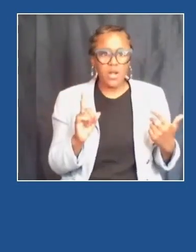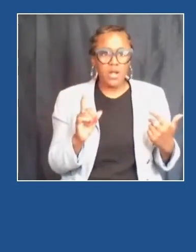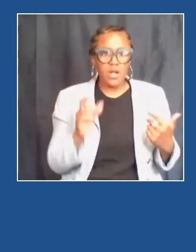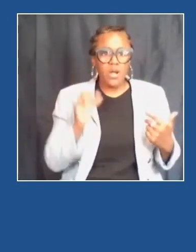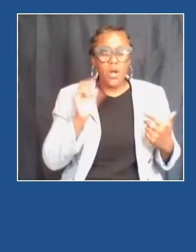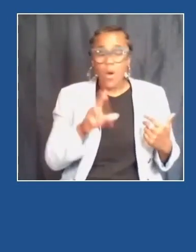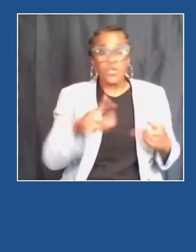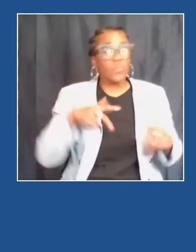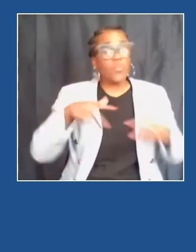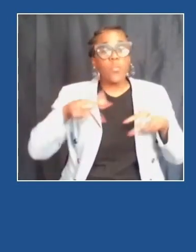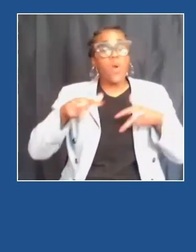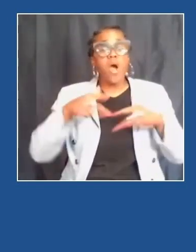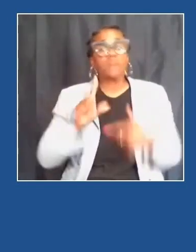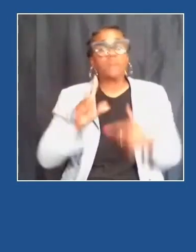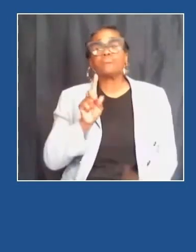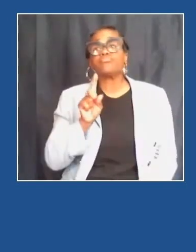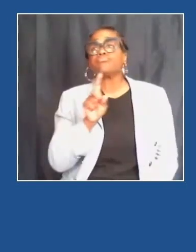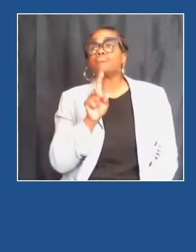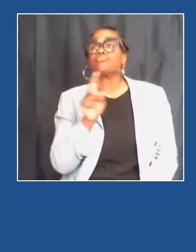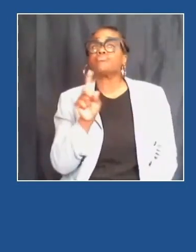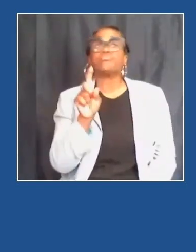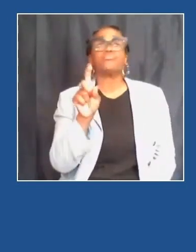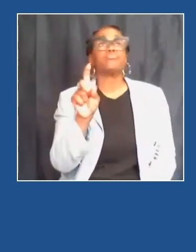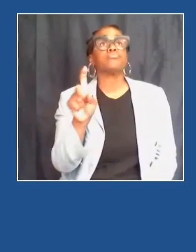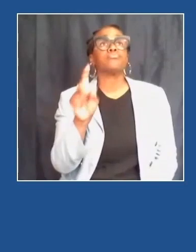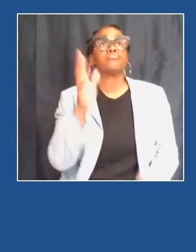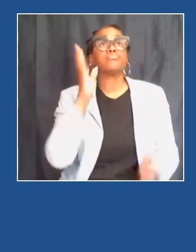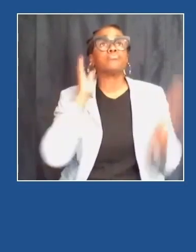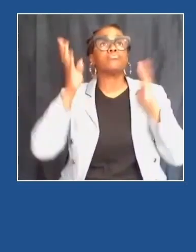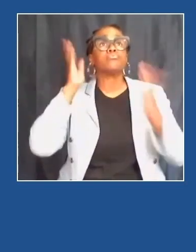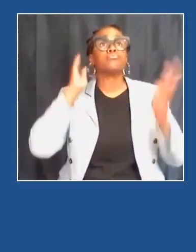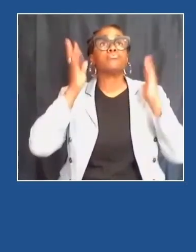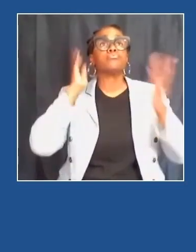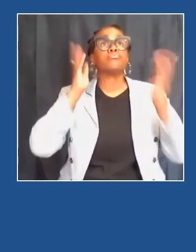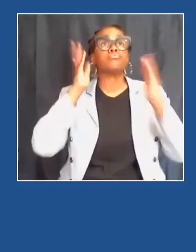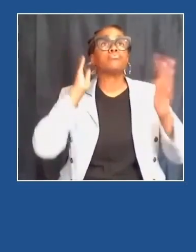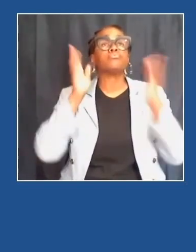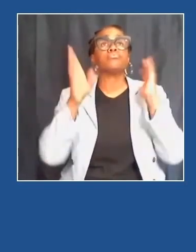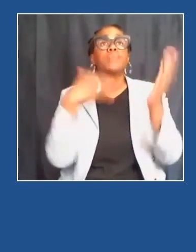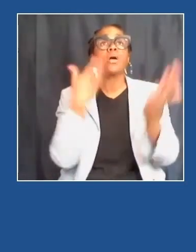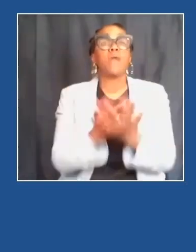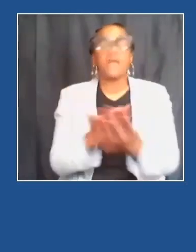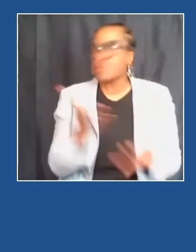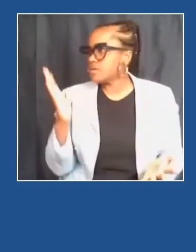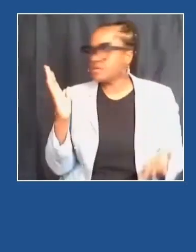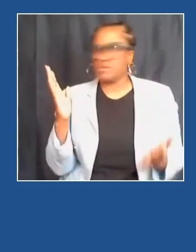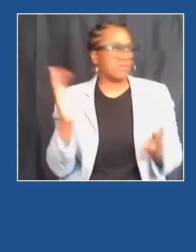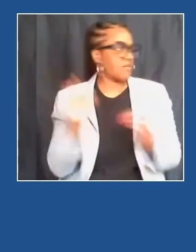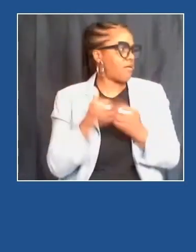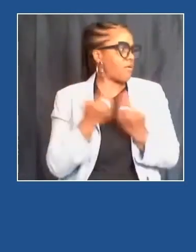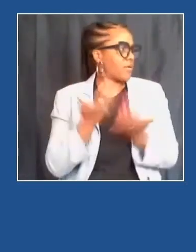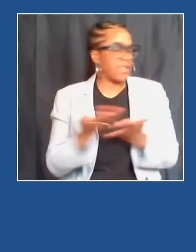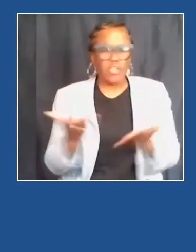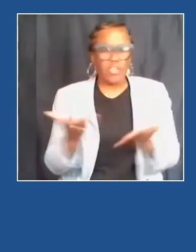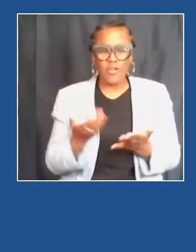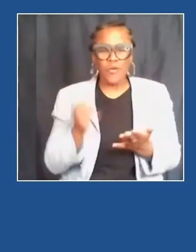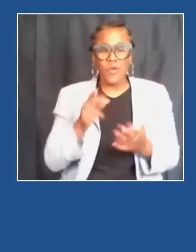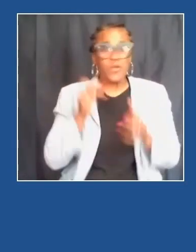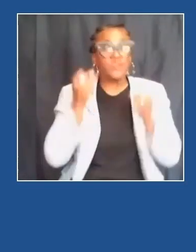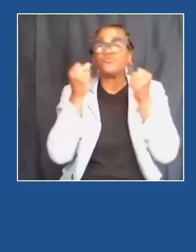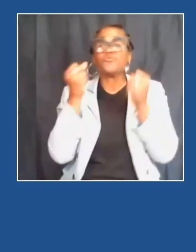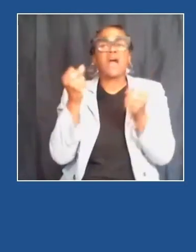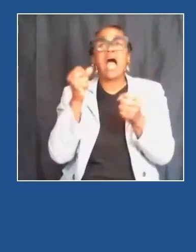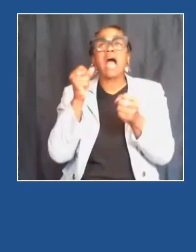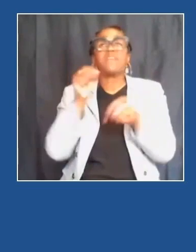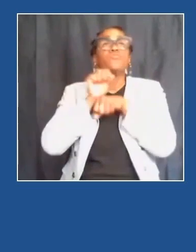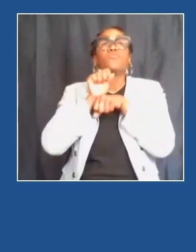you went for a walk and you're not quite sure where you went or how you got there, or you drove home from work and you remember leaving work and you're arriving